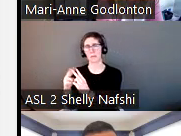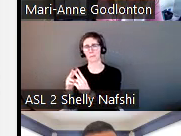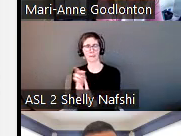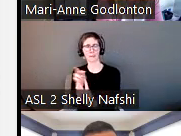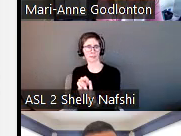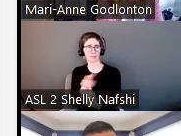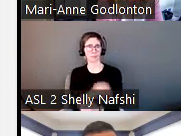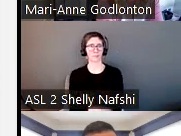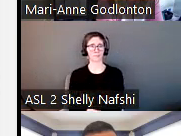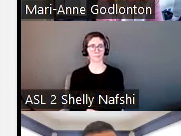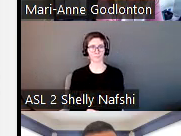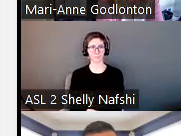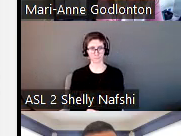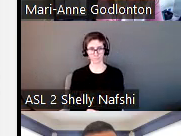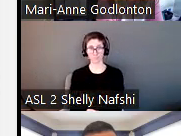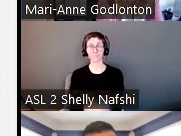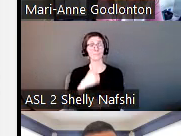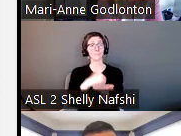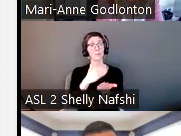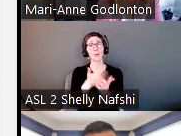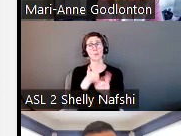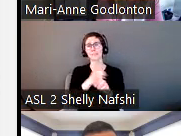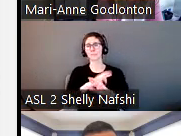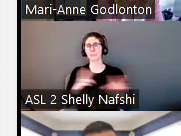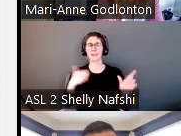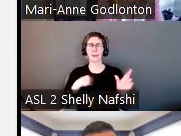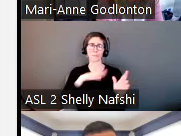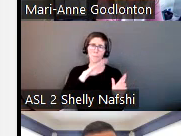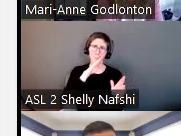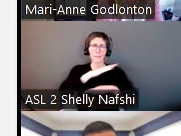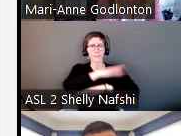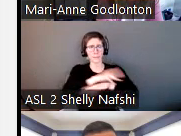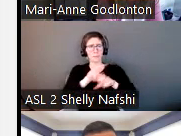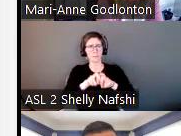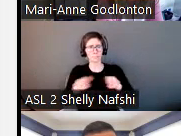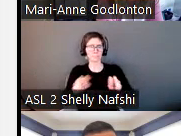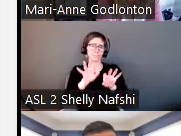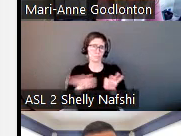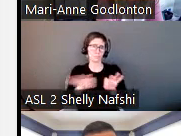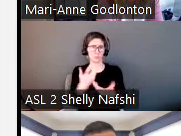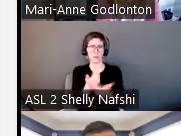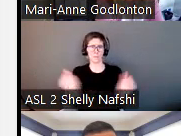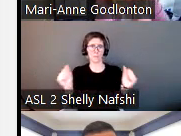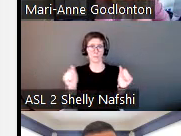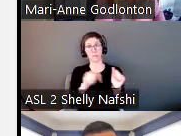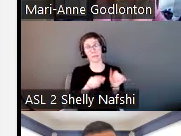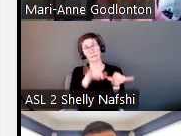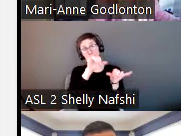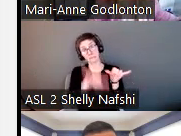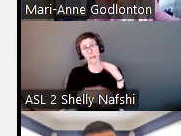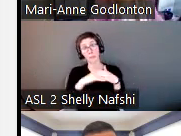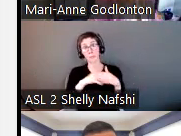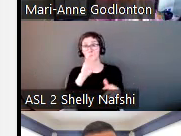Our safe suites are furnished accommodations where clients can stay there for up to 60 days free of charge. We